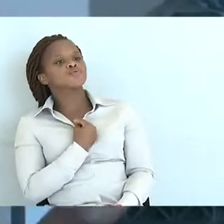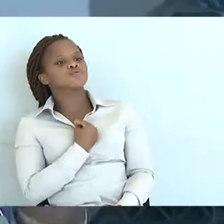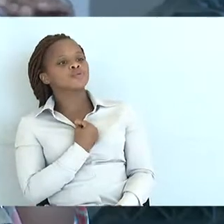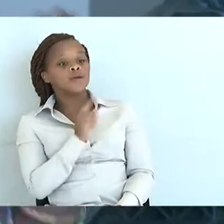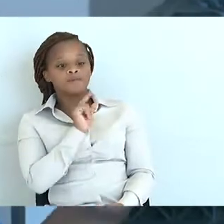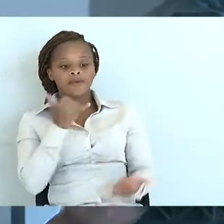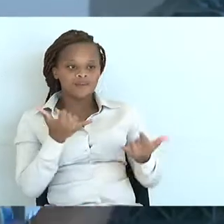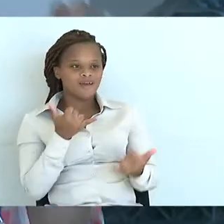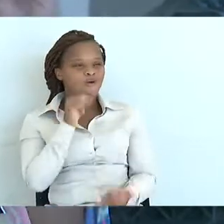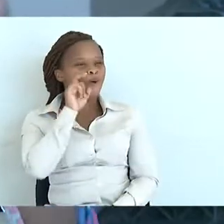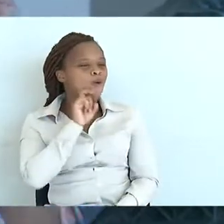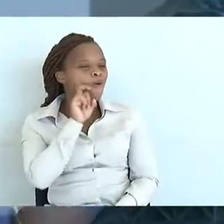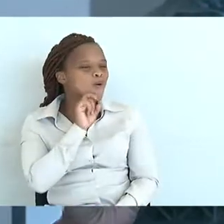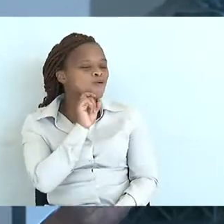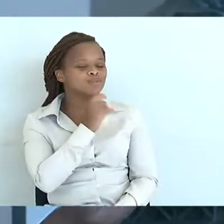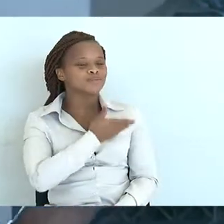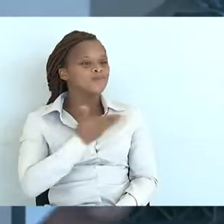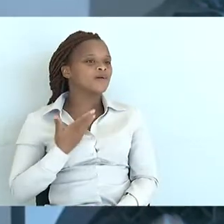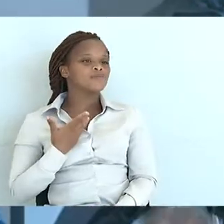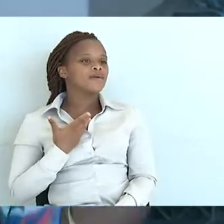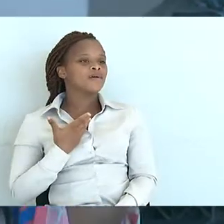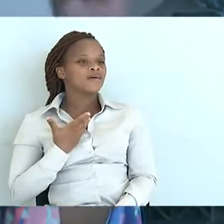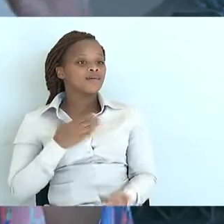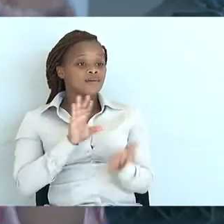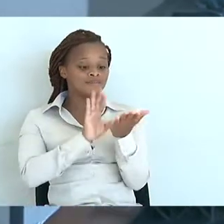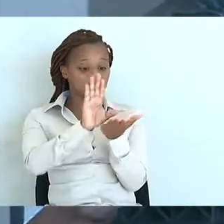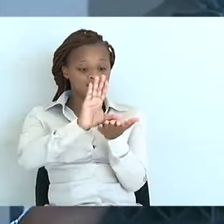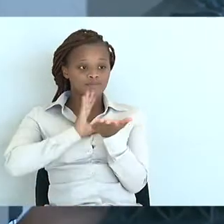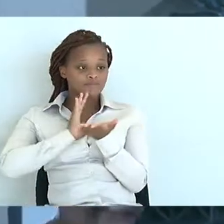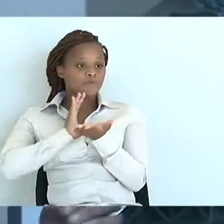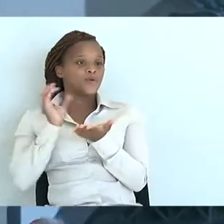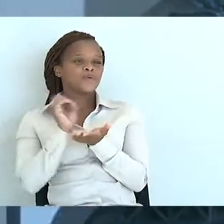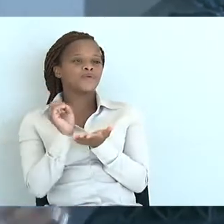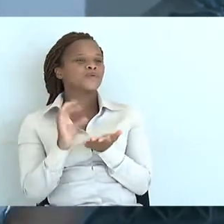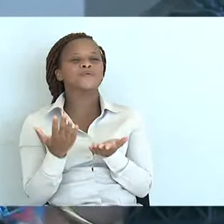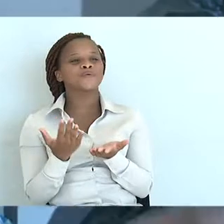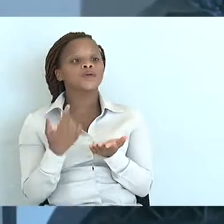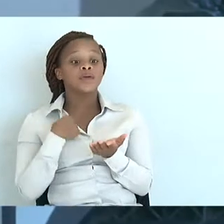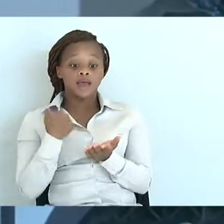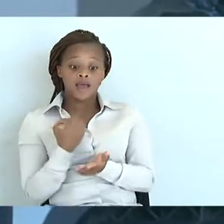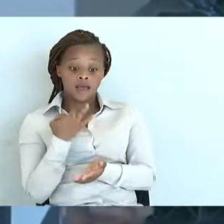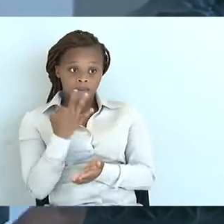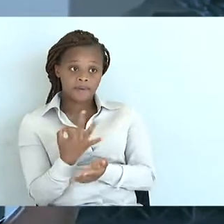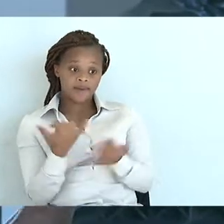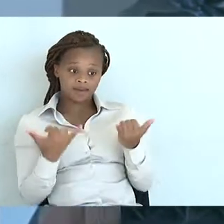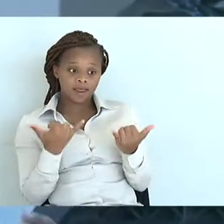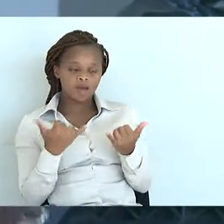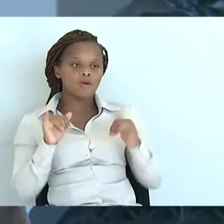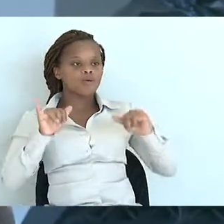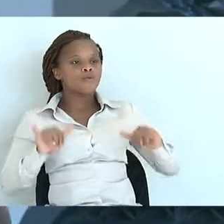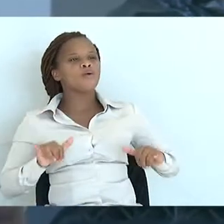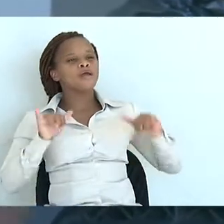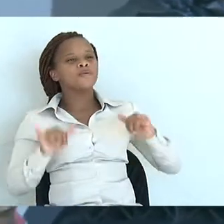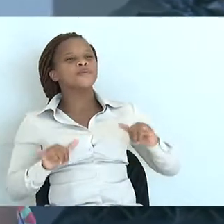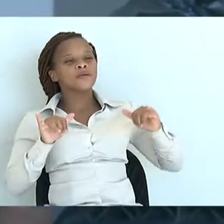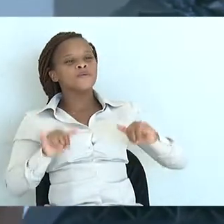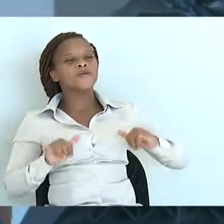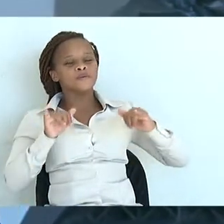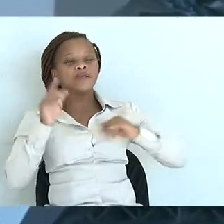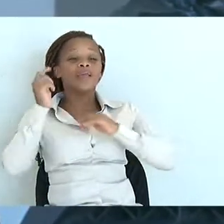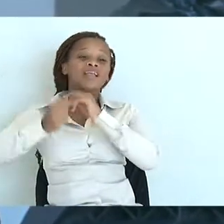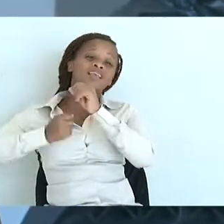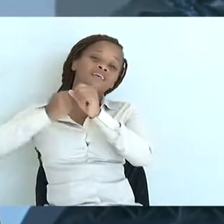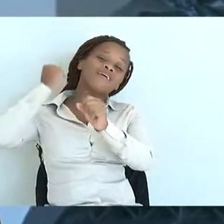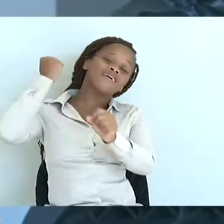not getting funding. If funding will apply a manje, you wait a whole year. And another thing, sorry, at